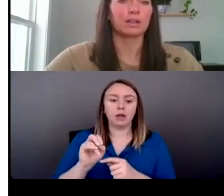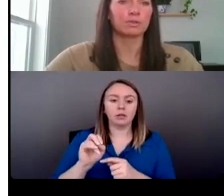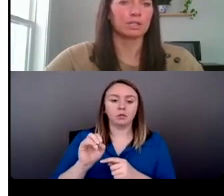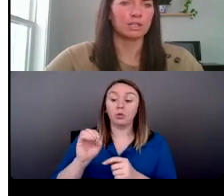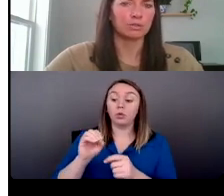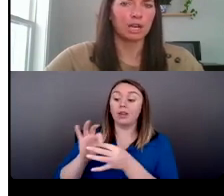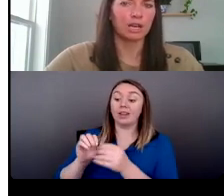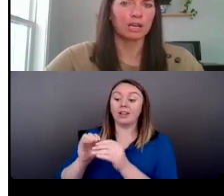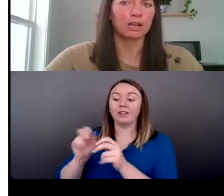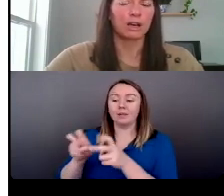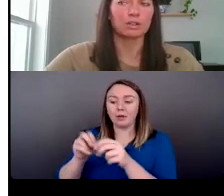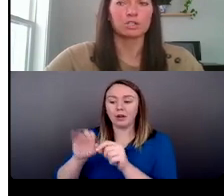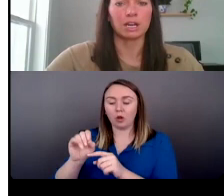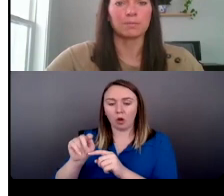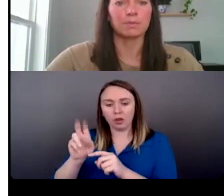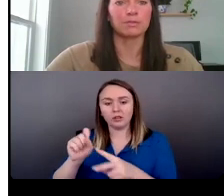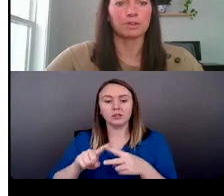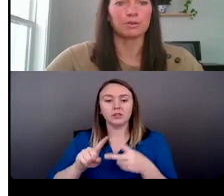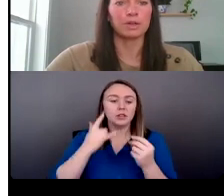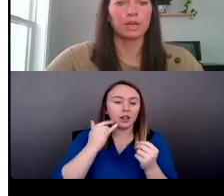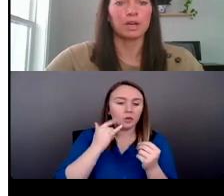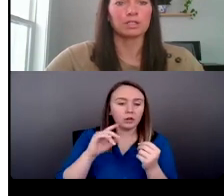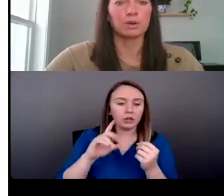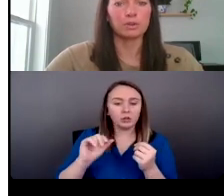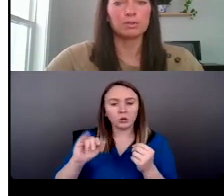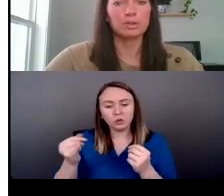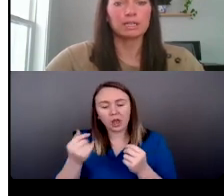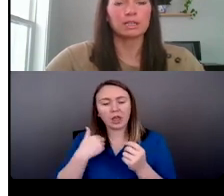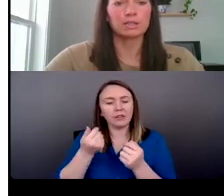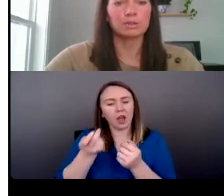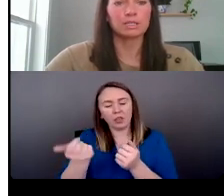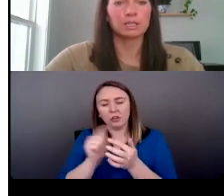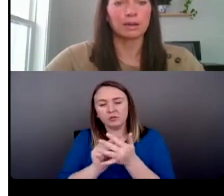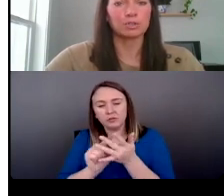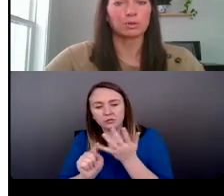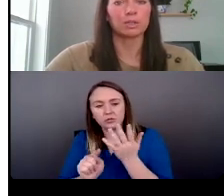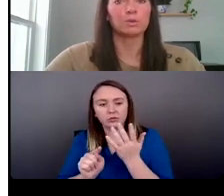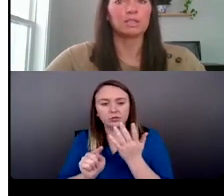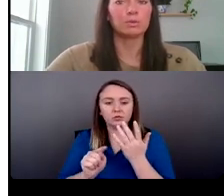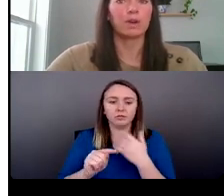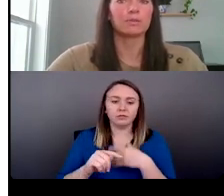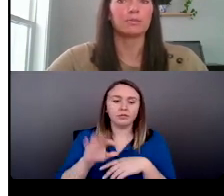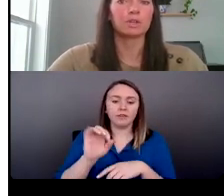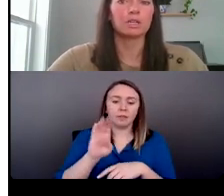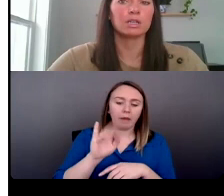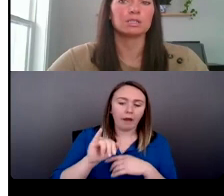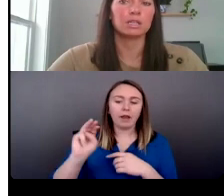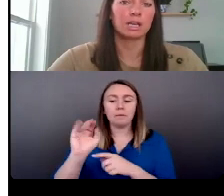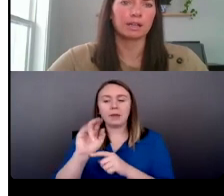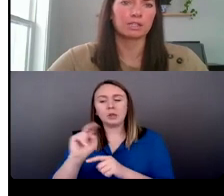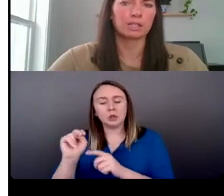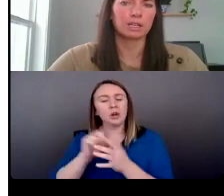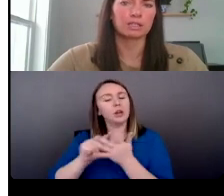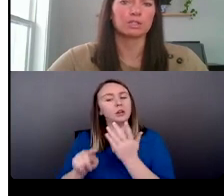BCA, California DOJ, just to name a few. So if you're utilizing the UNT laboratory, we can provide free